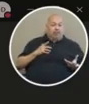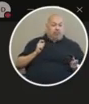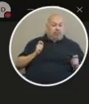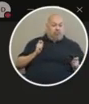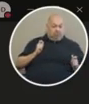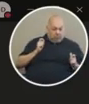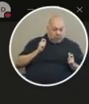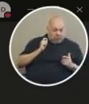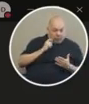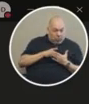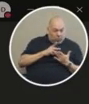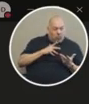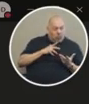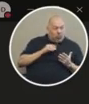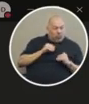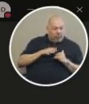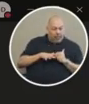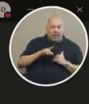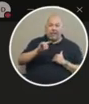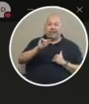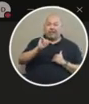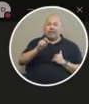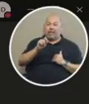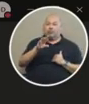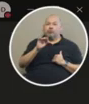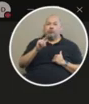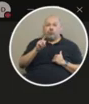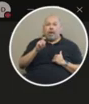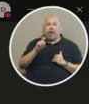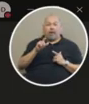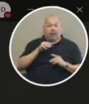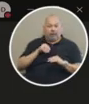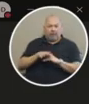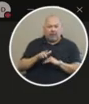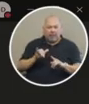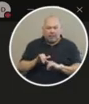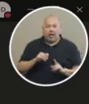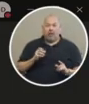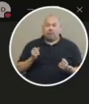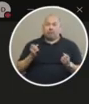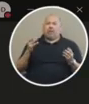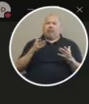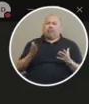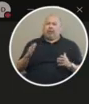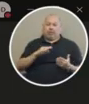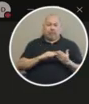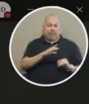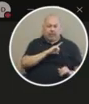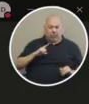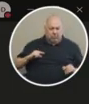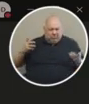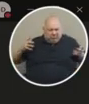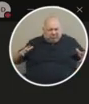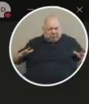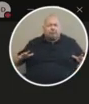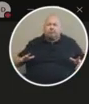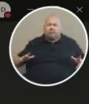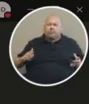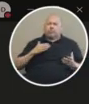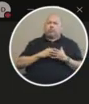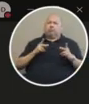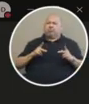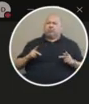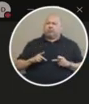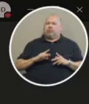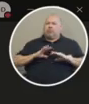the effective tax rate. So there was a lot of things that council has already done. It's put us in a very good position. It's